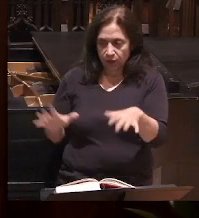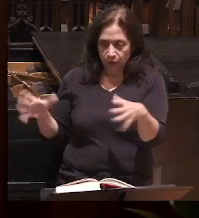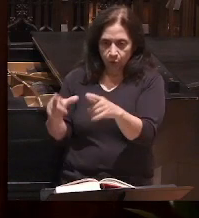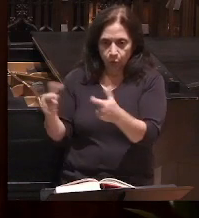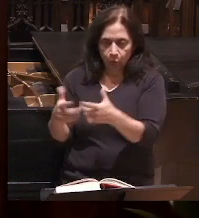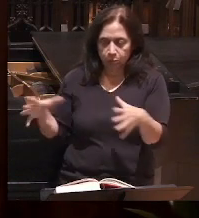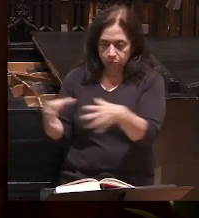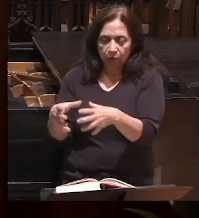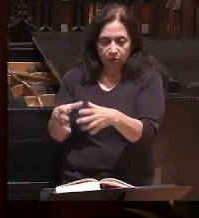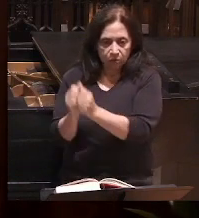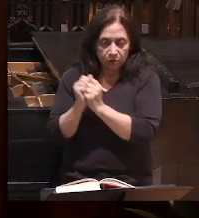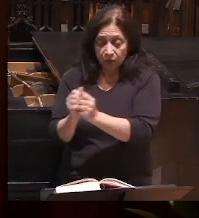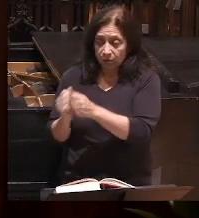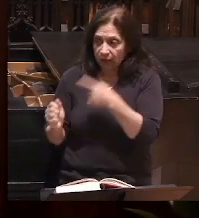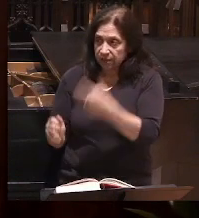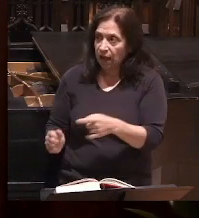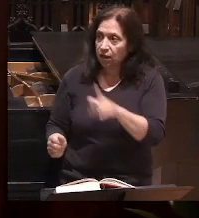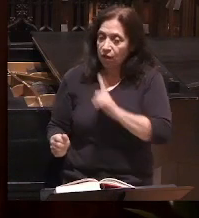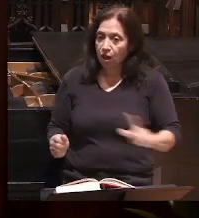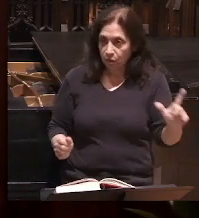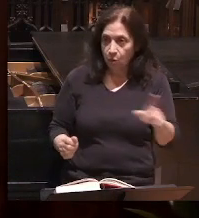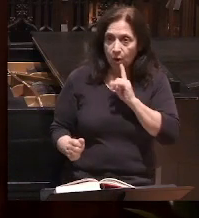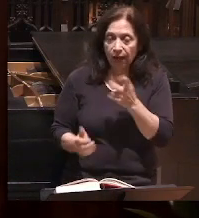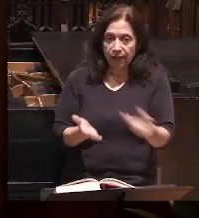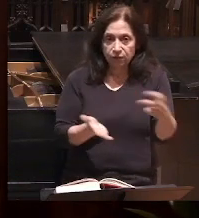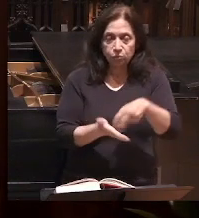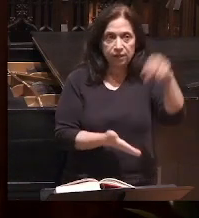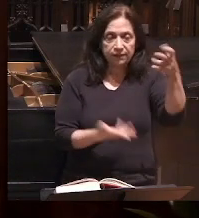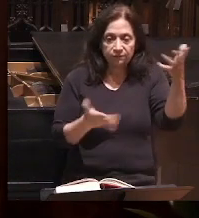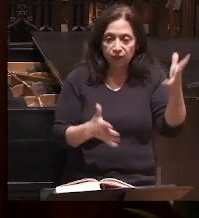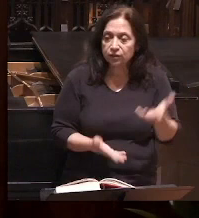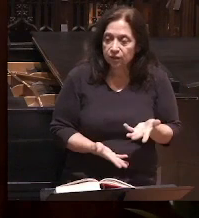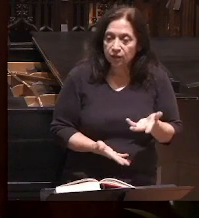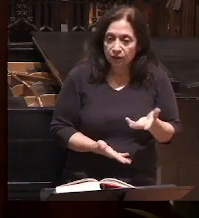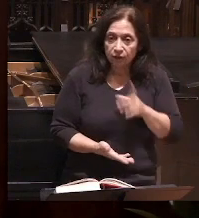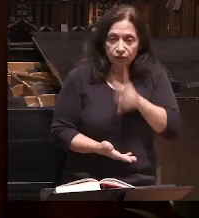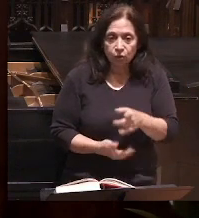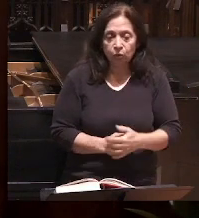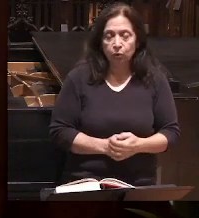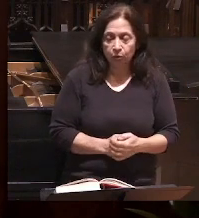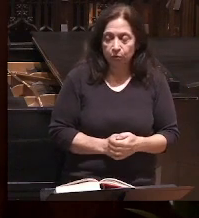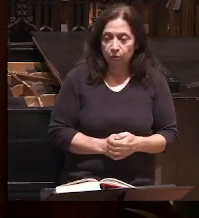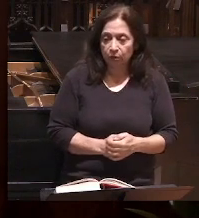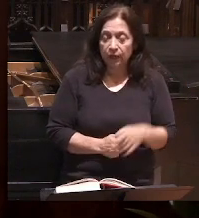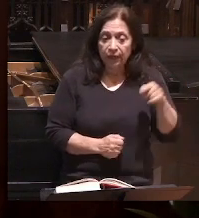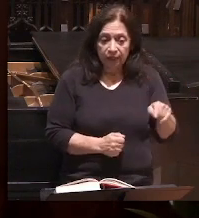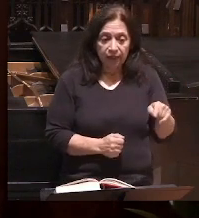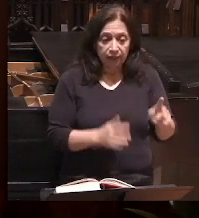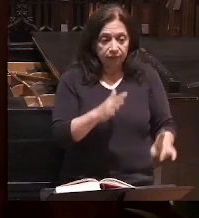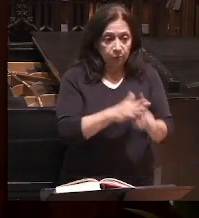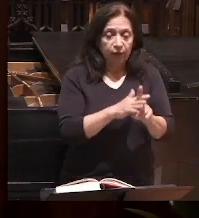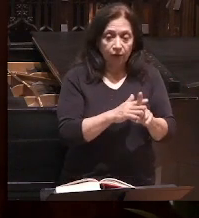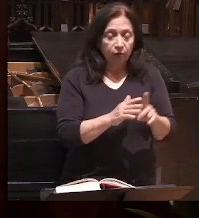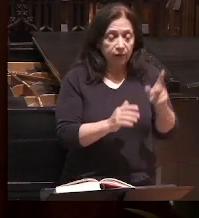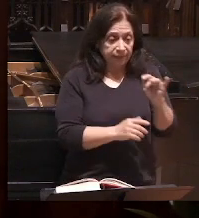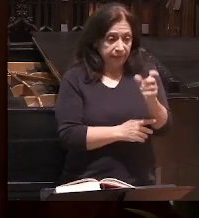gathered together. They were saying, "The Lord is risen indeed, and he has appeared to